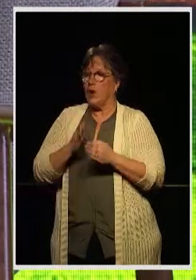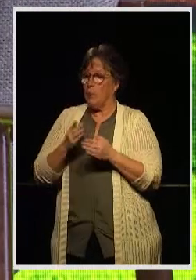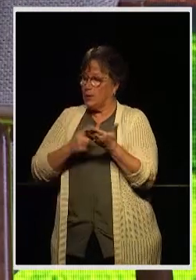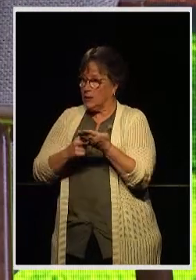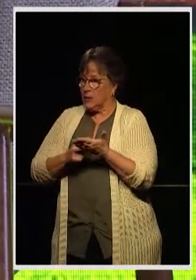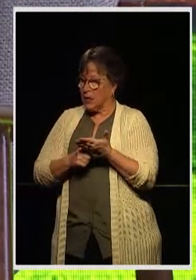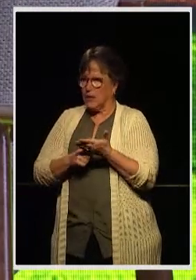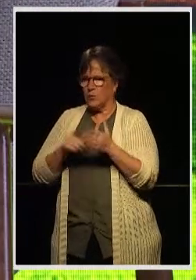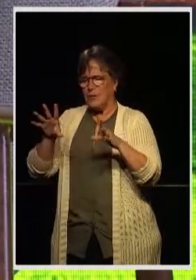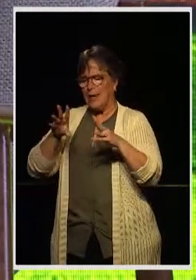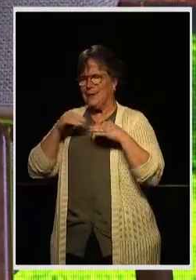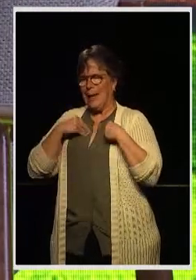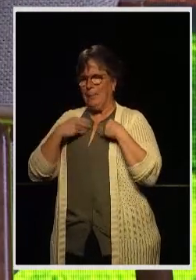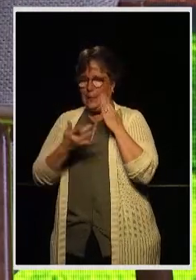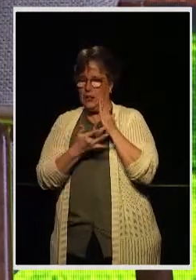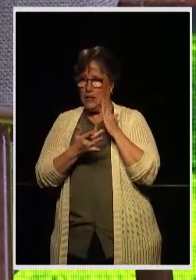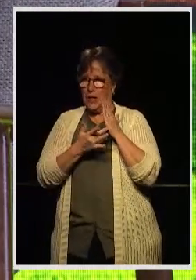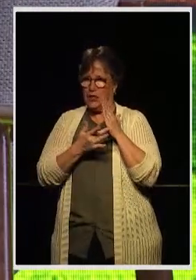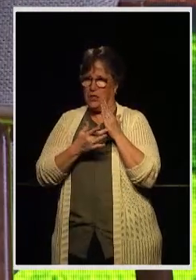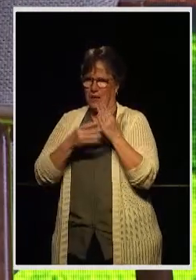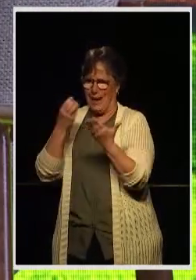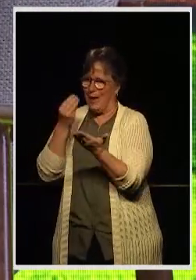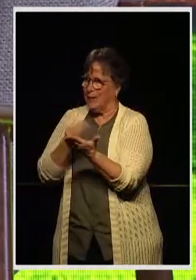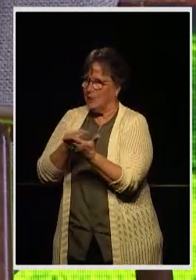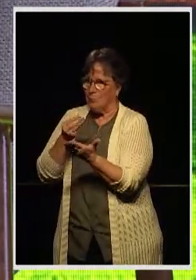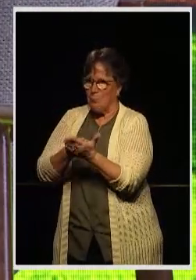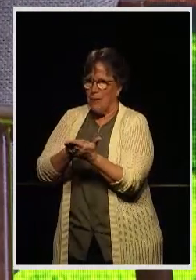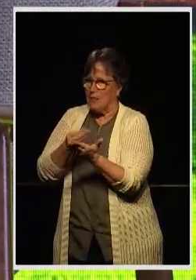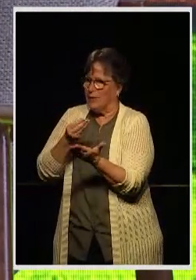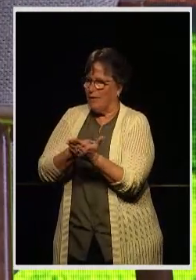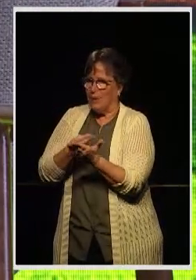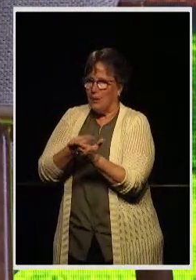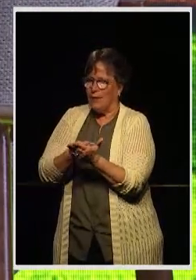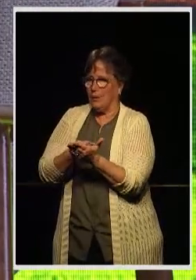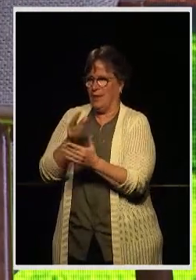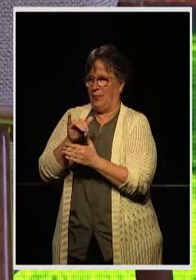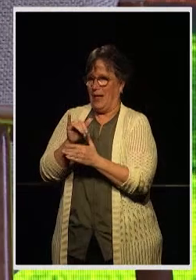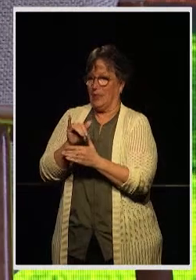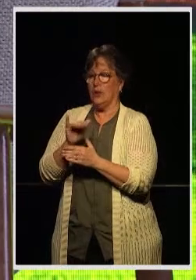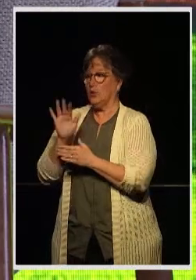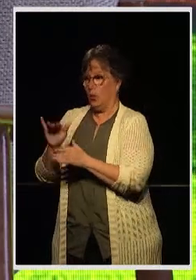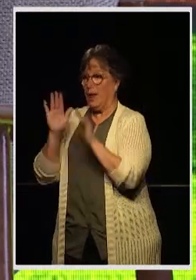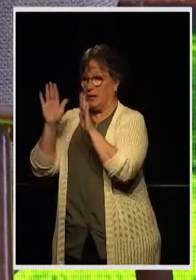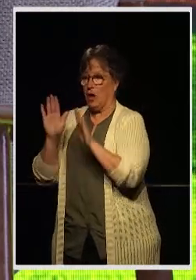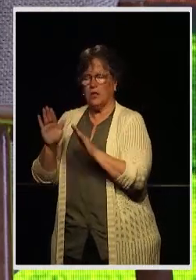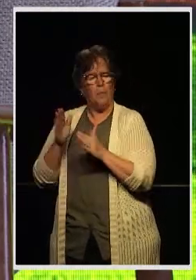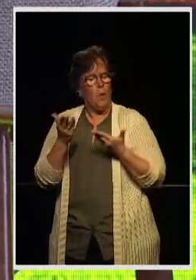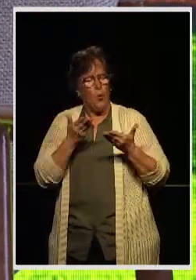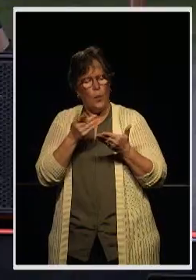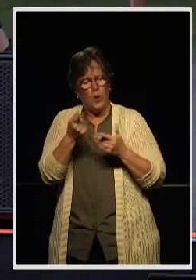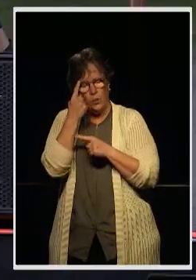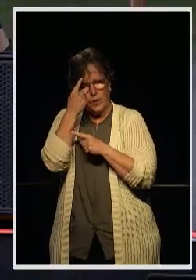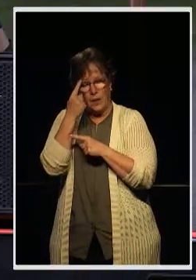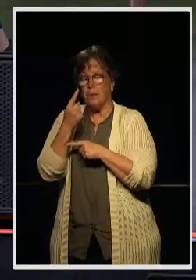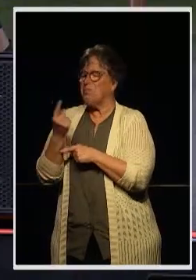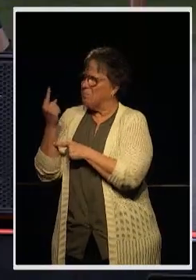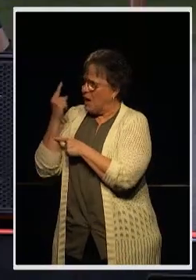technology and how expensive it can be. So I think that's great. Yeah. What do you think about this, Ben? Yeah, I mean, I think